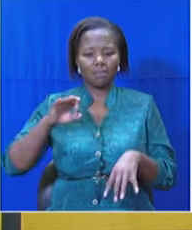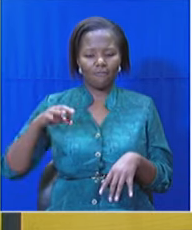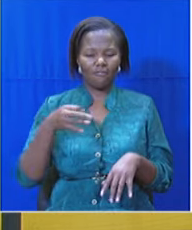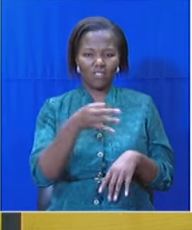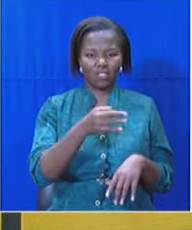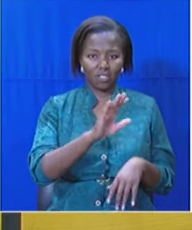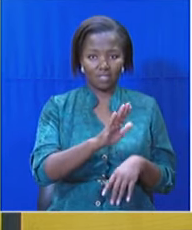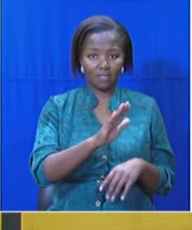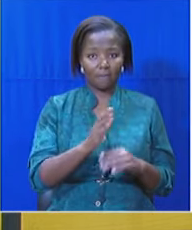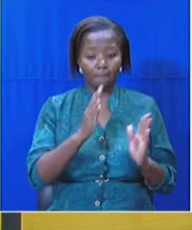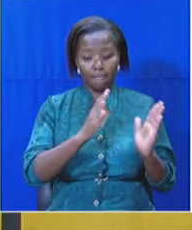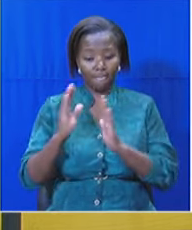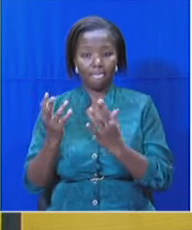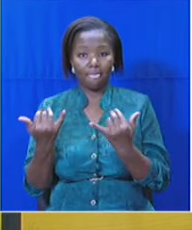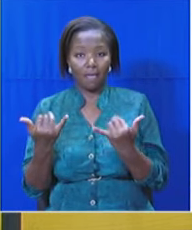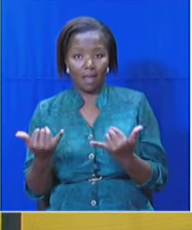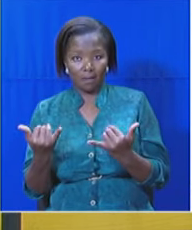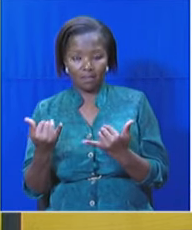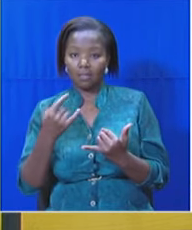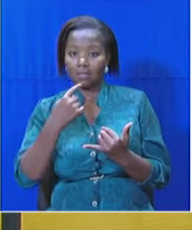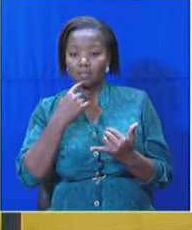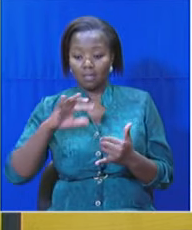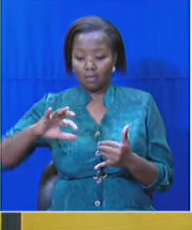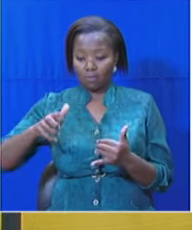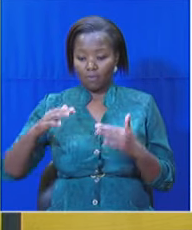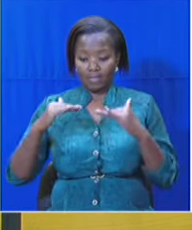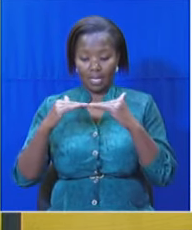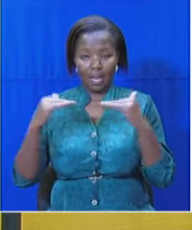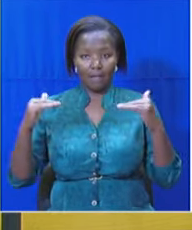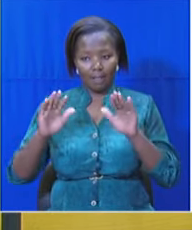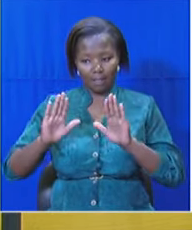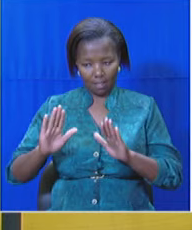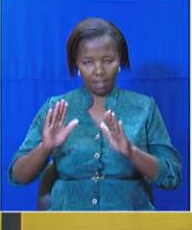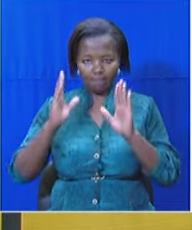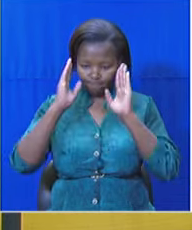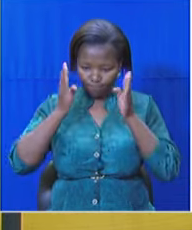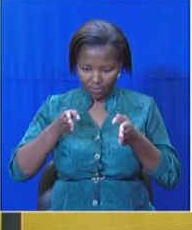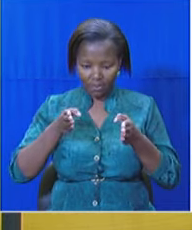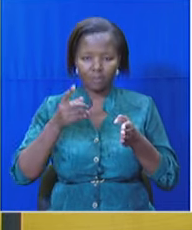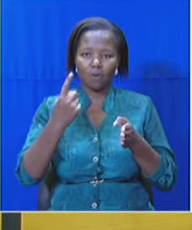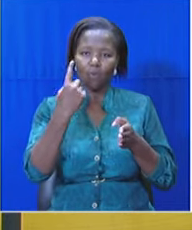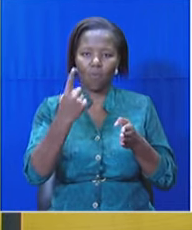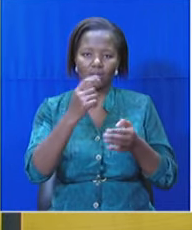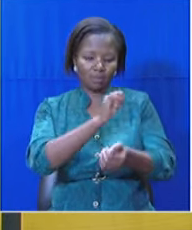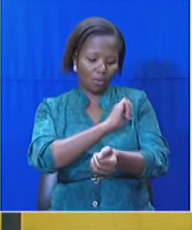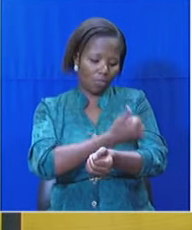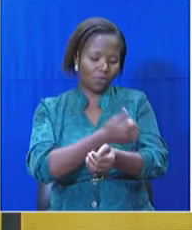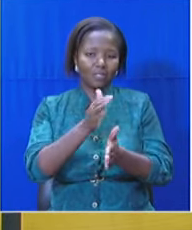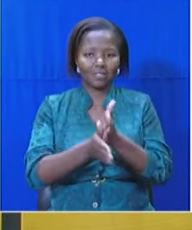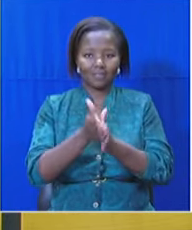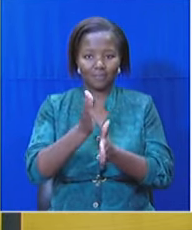at provincial level, these departments dovetail under one executive authority. This needs